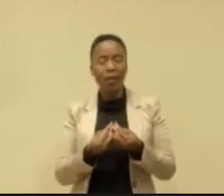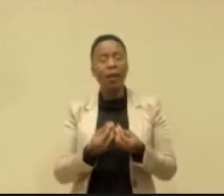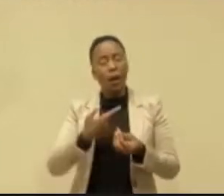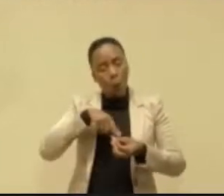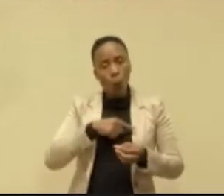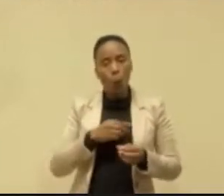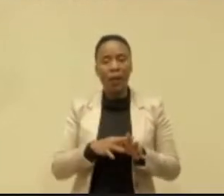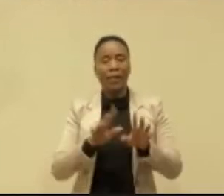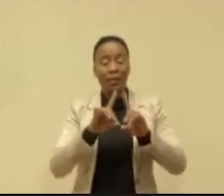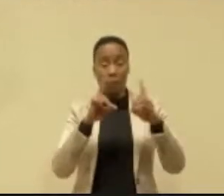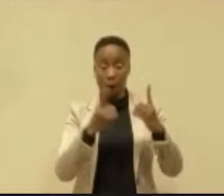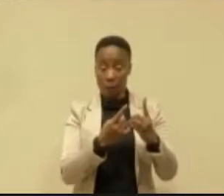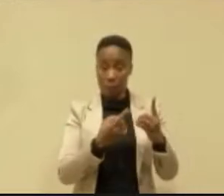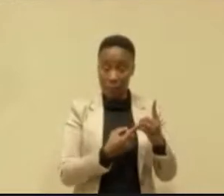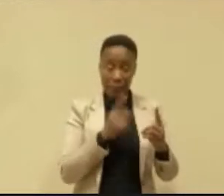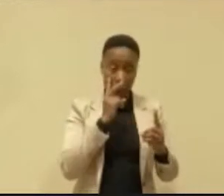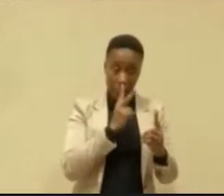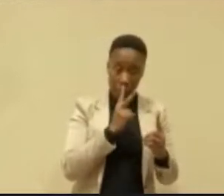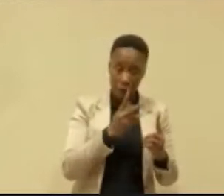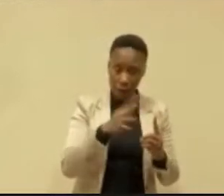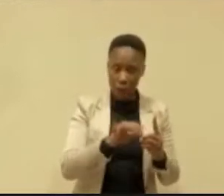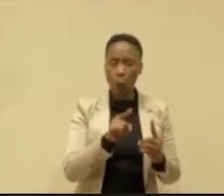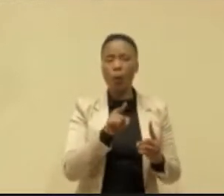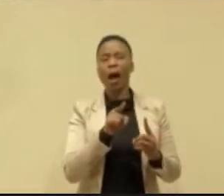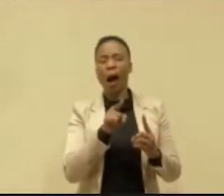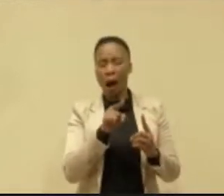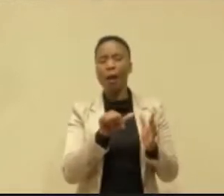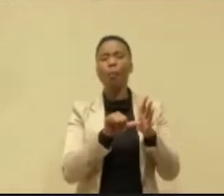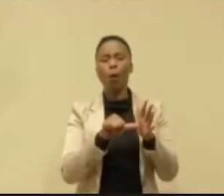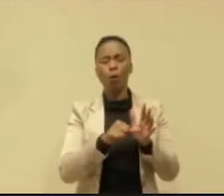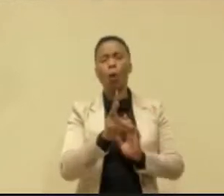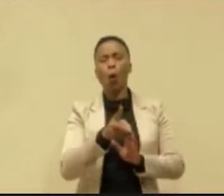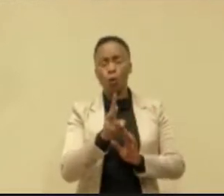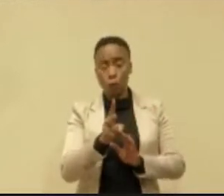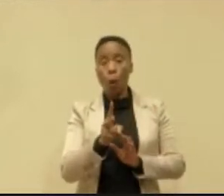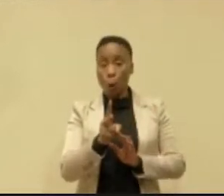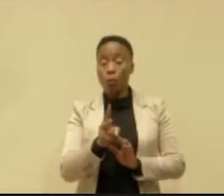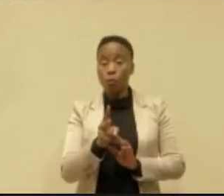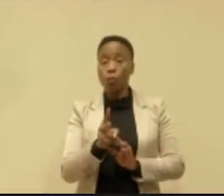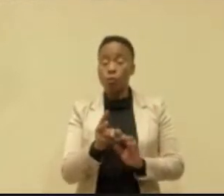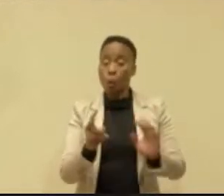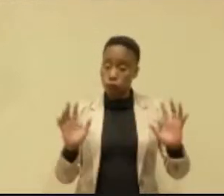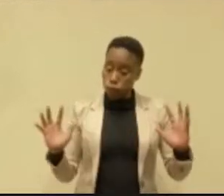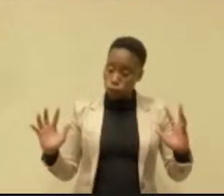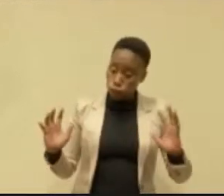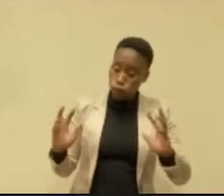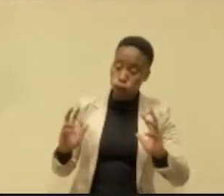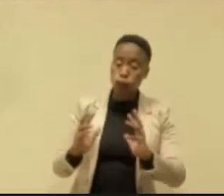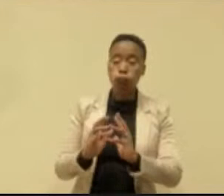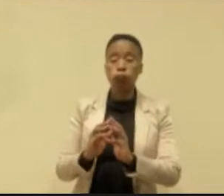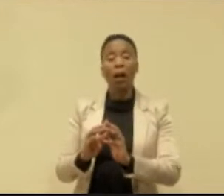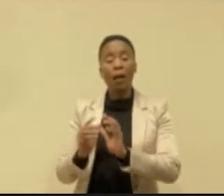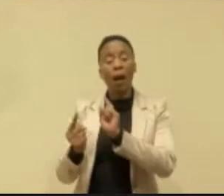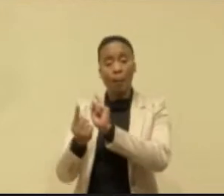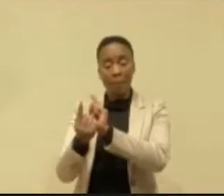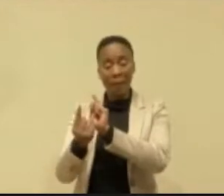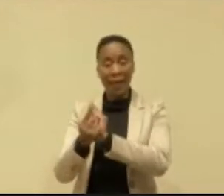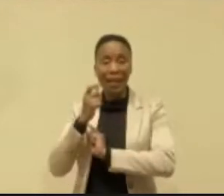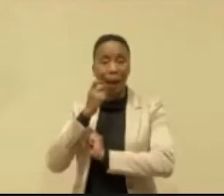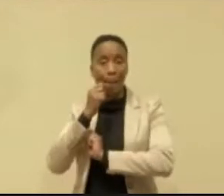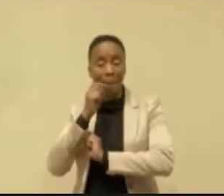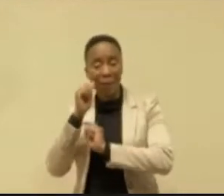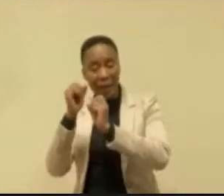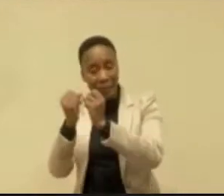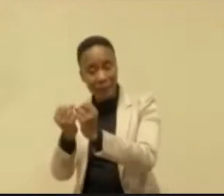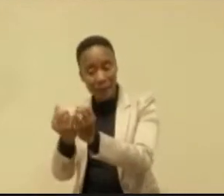department seen that it's important also to get together with the men's assembly